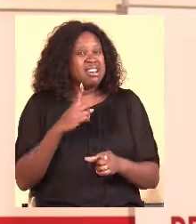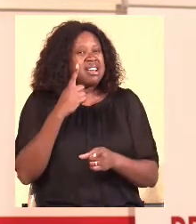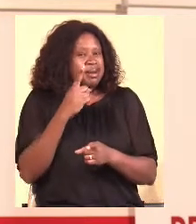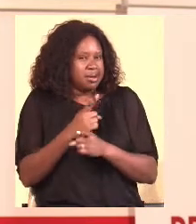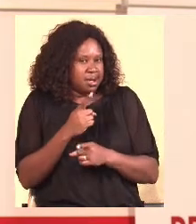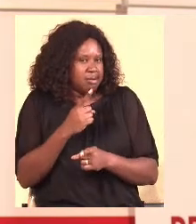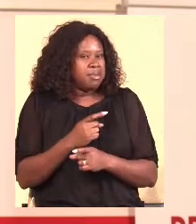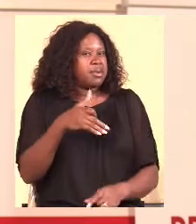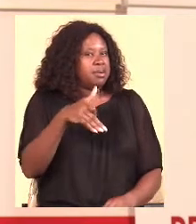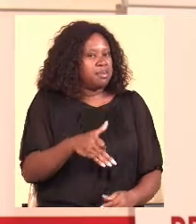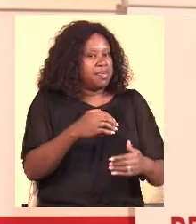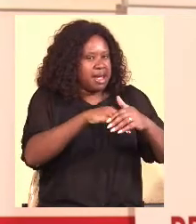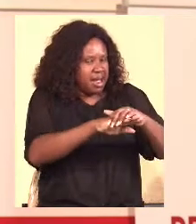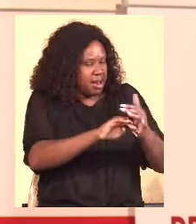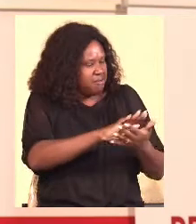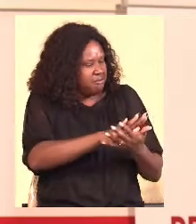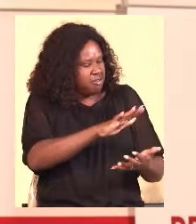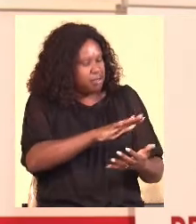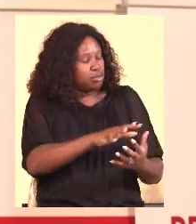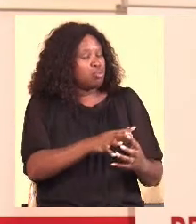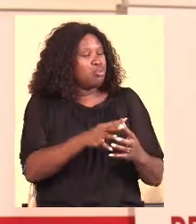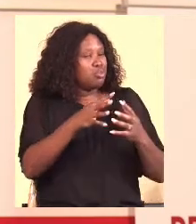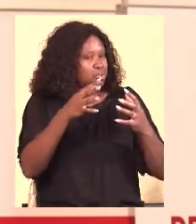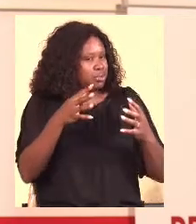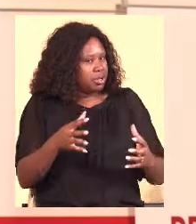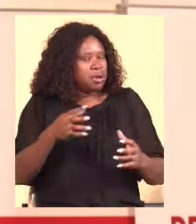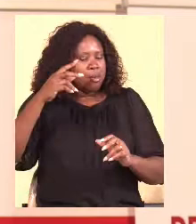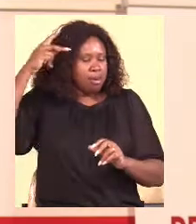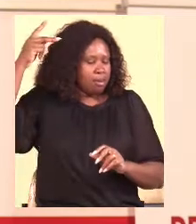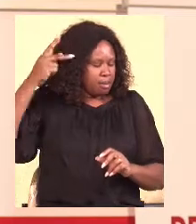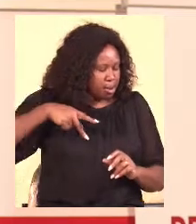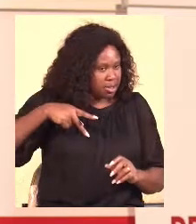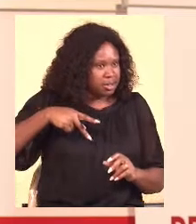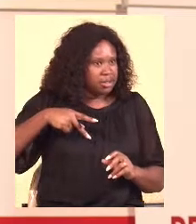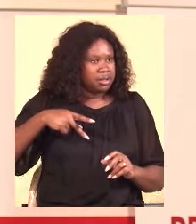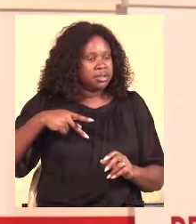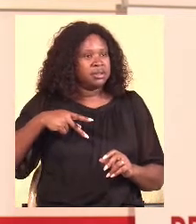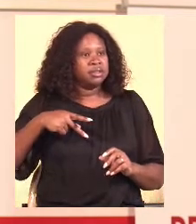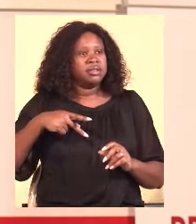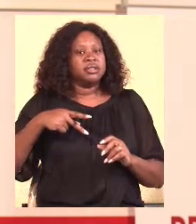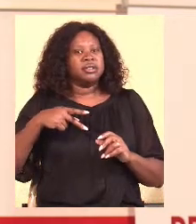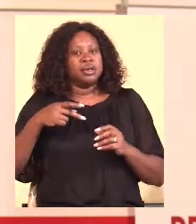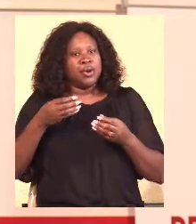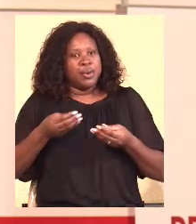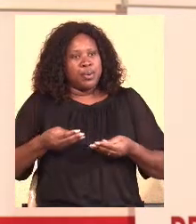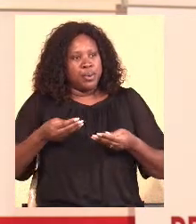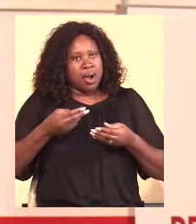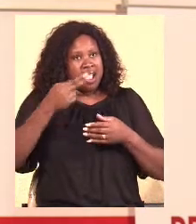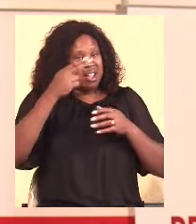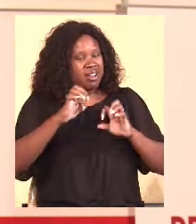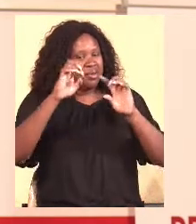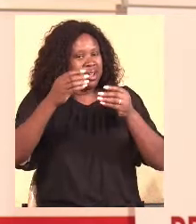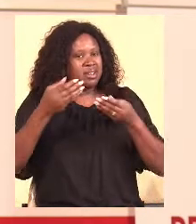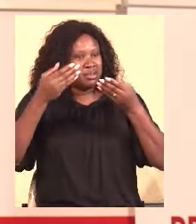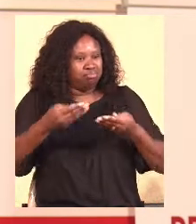actually invested immensely in the policy of taking education or higher